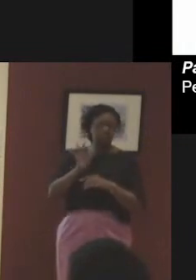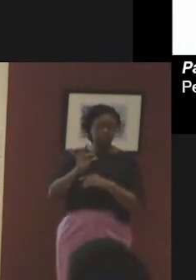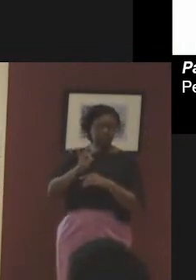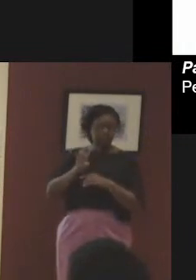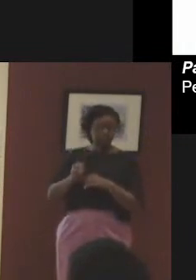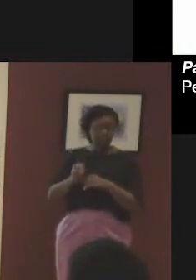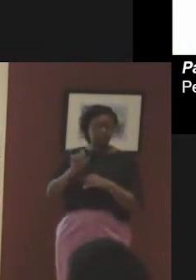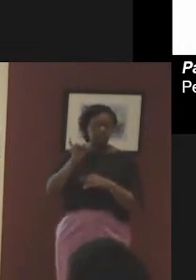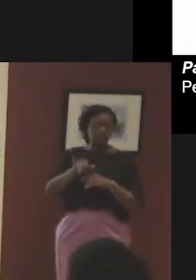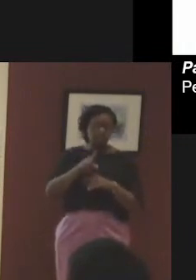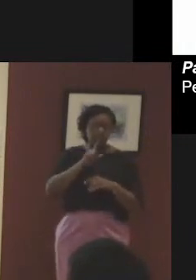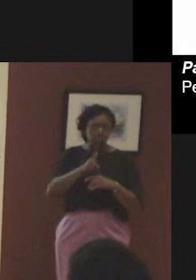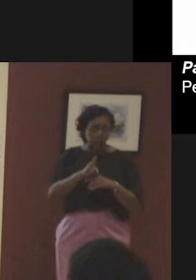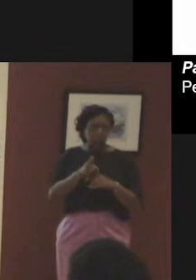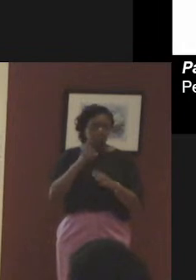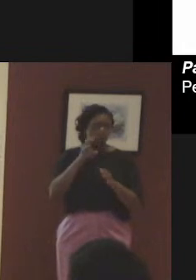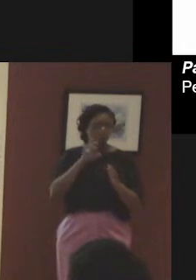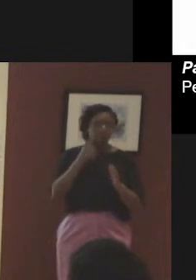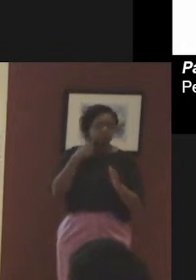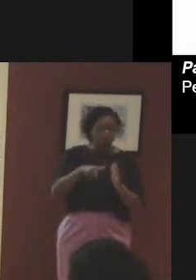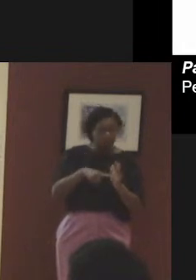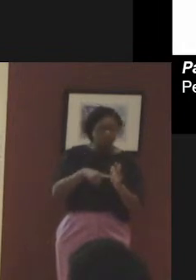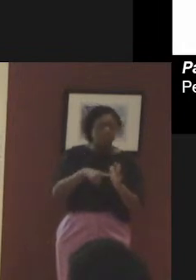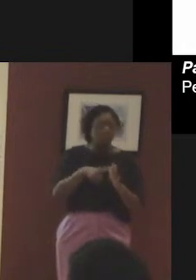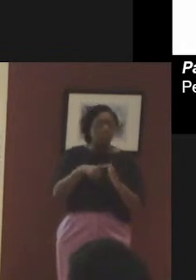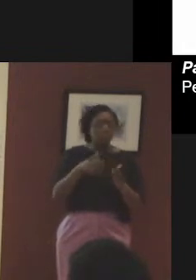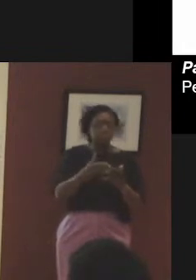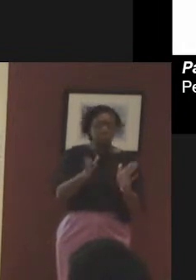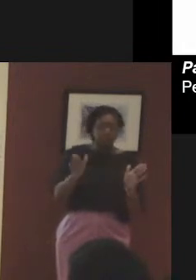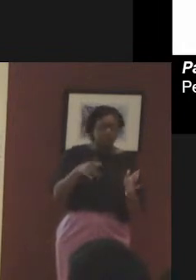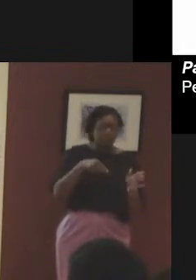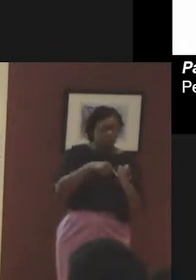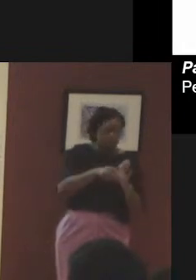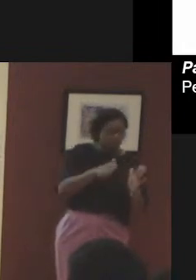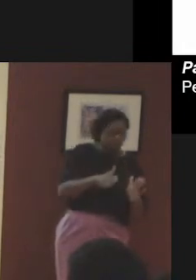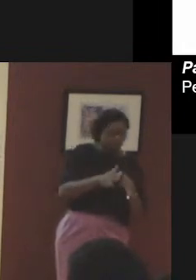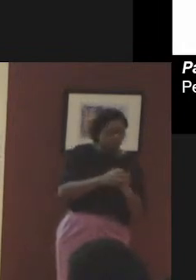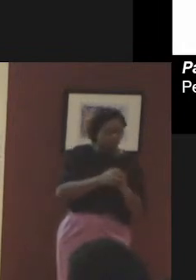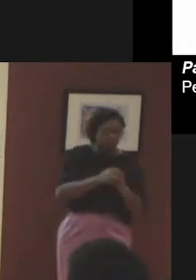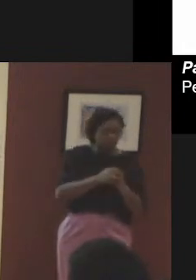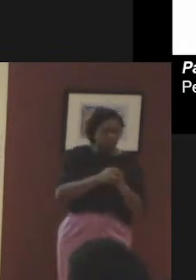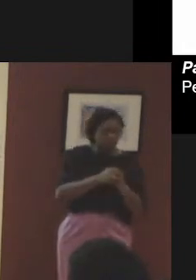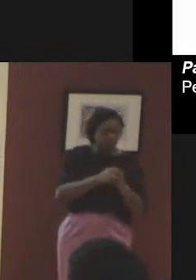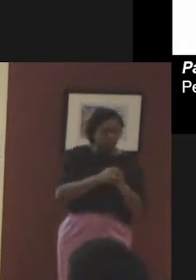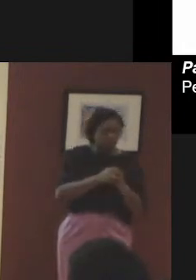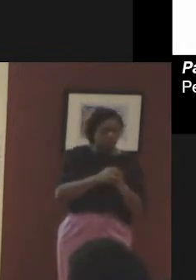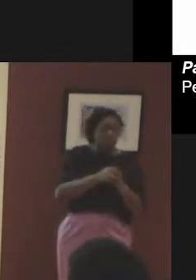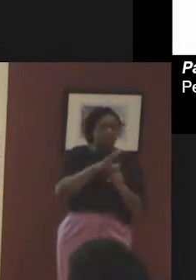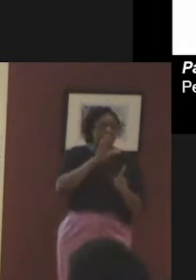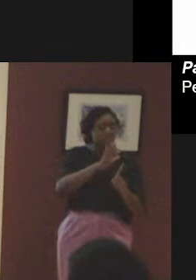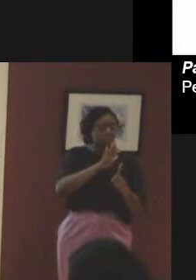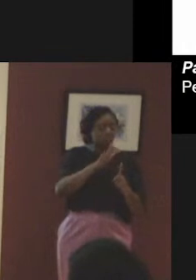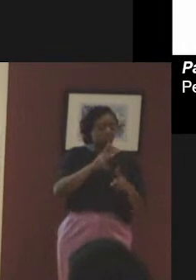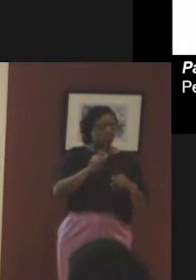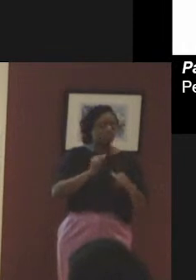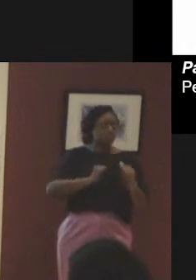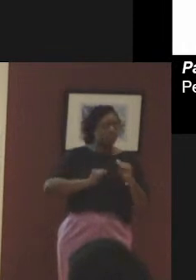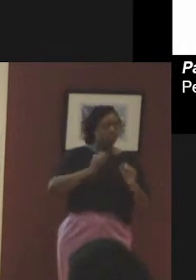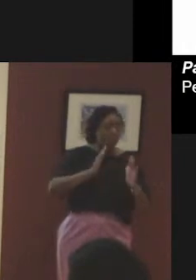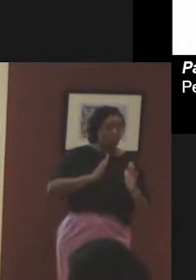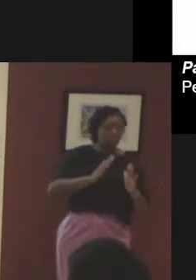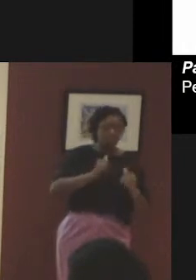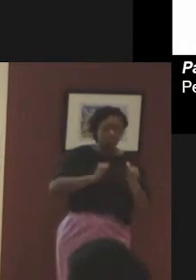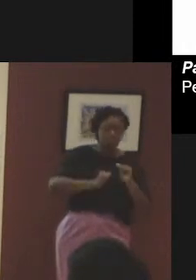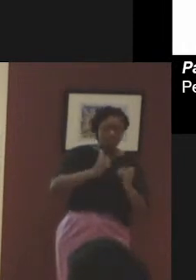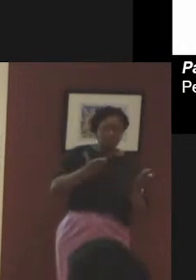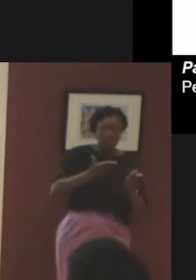to public murder as well as evidence of white racialized anxiety. Pinder's performance as passive here